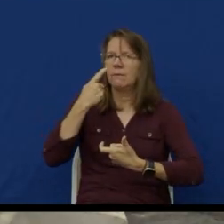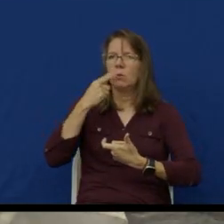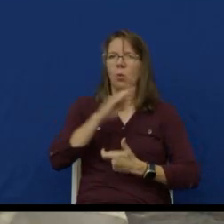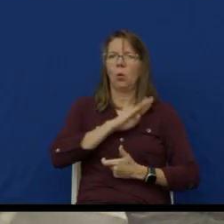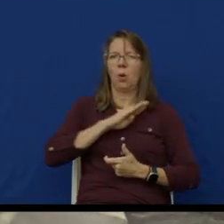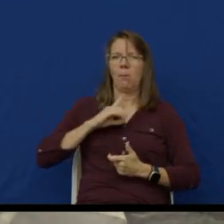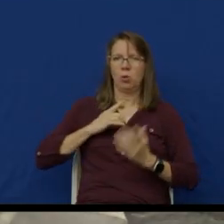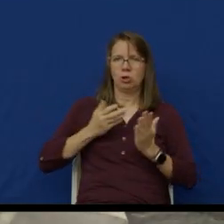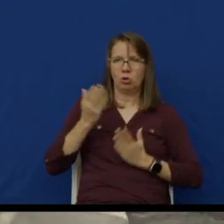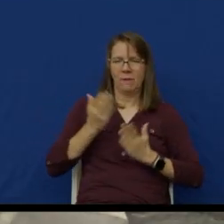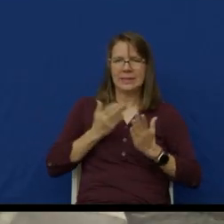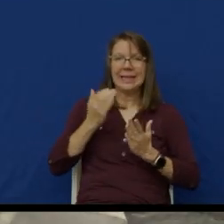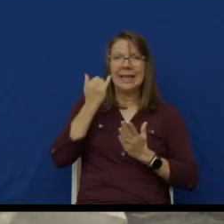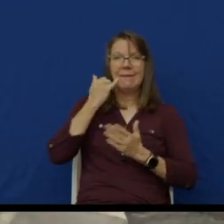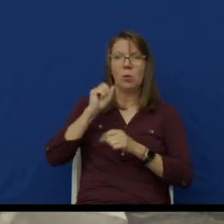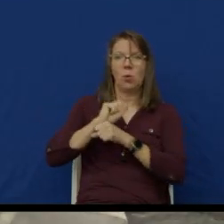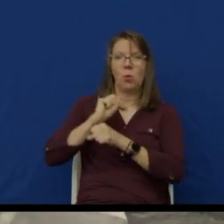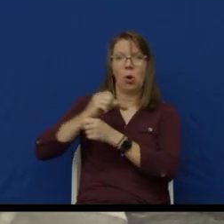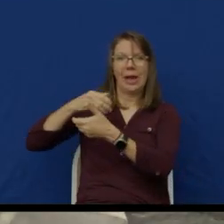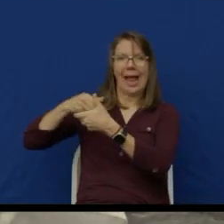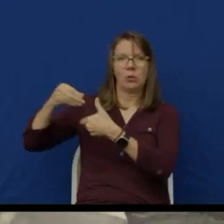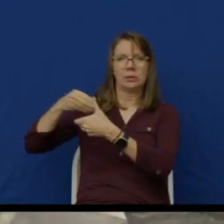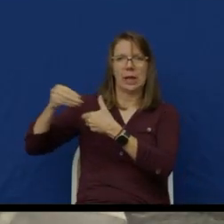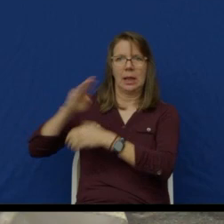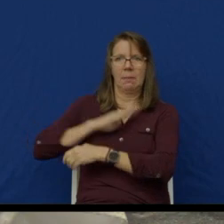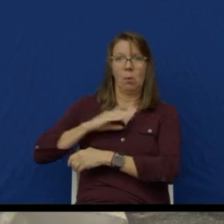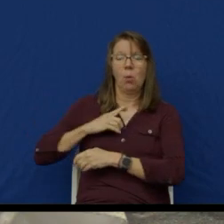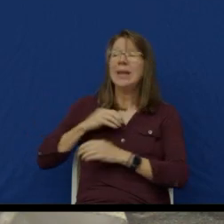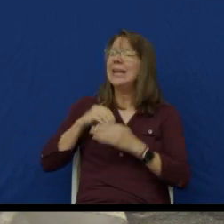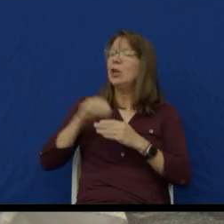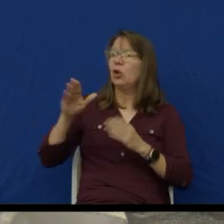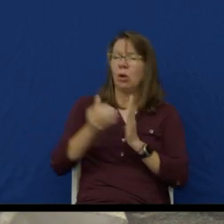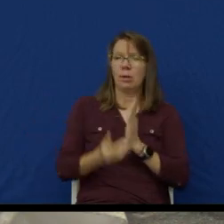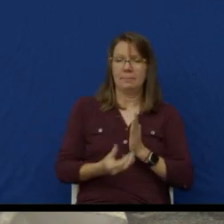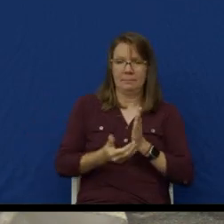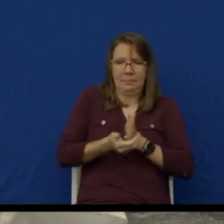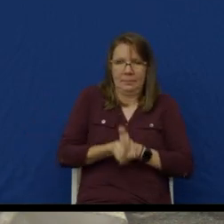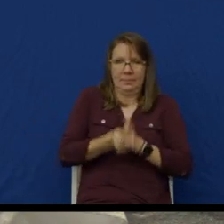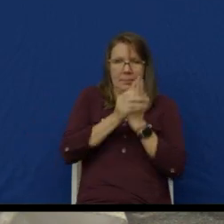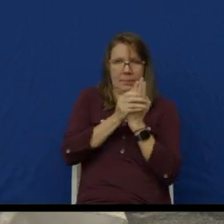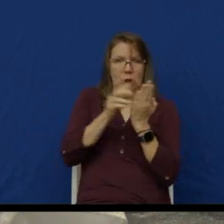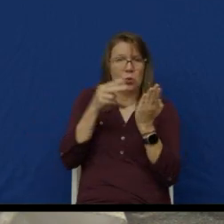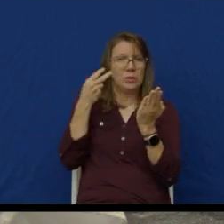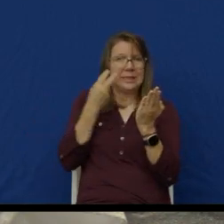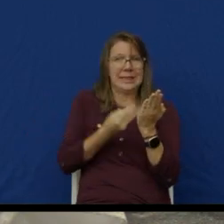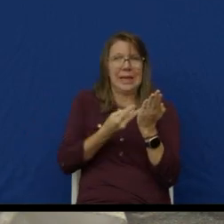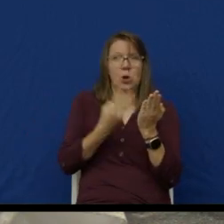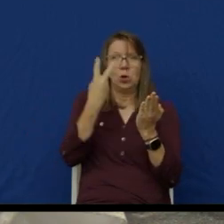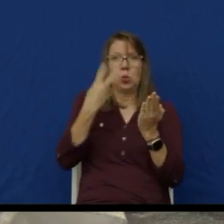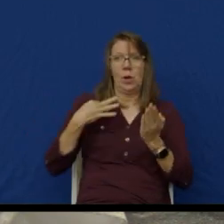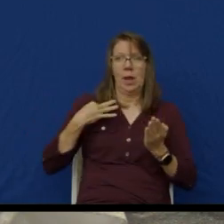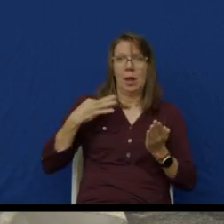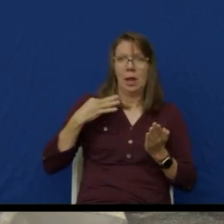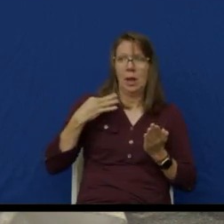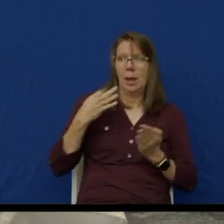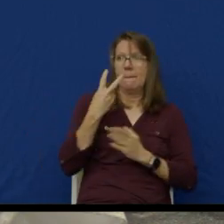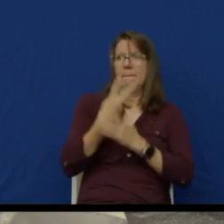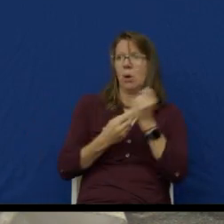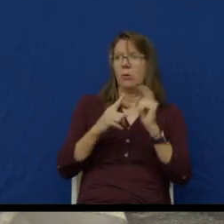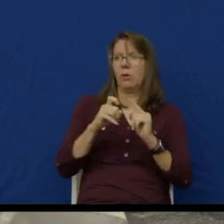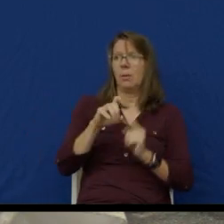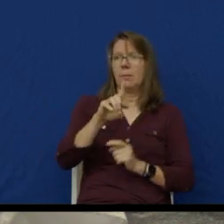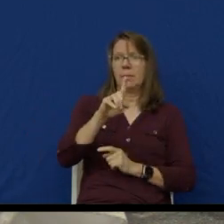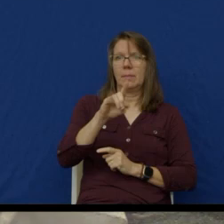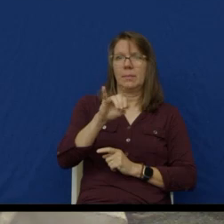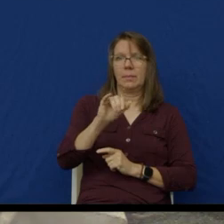outside employment. In your meeting packet, you have 2 applications, both from board member Diana Woods